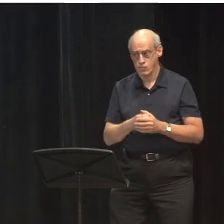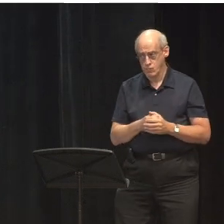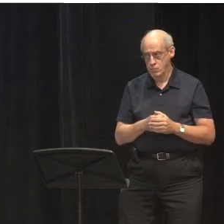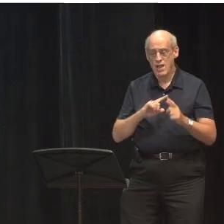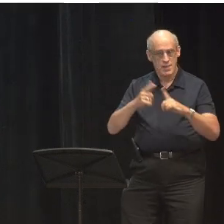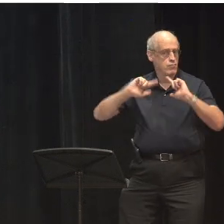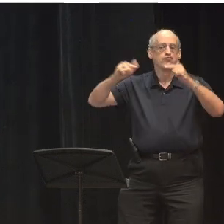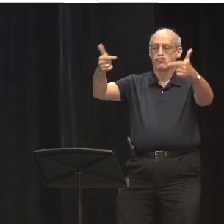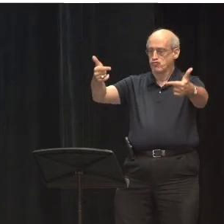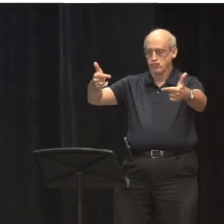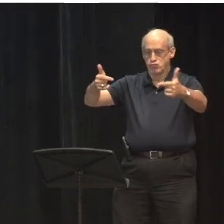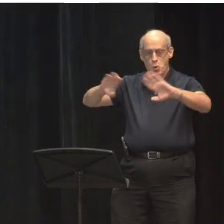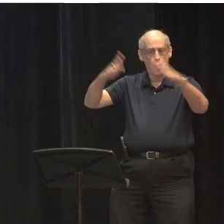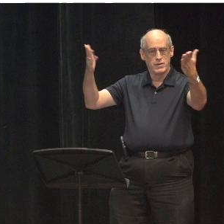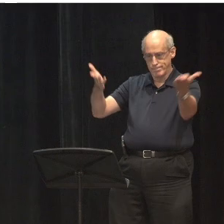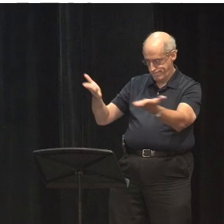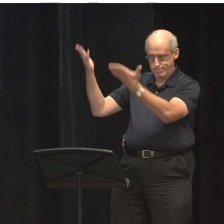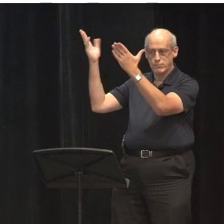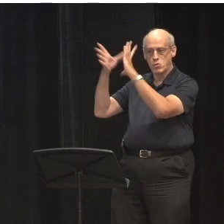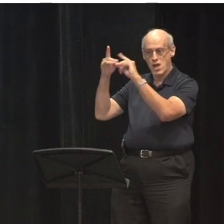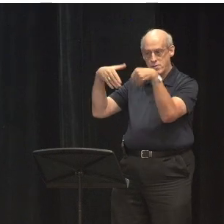of course, go to hear them speak.